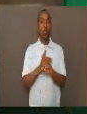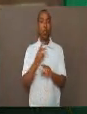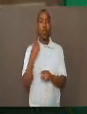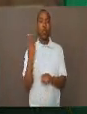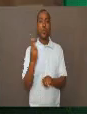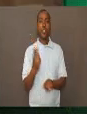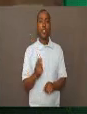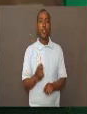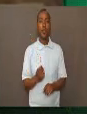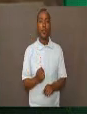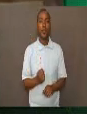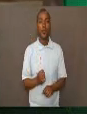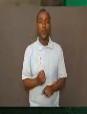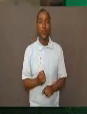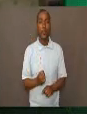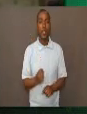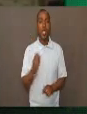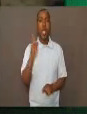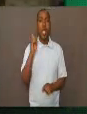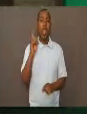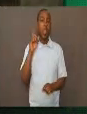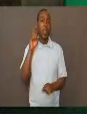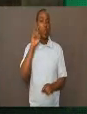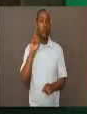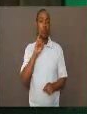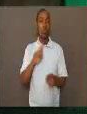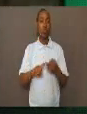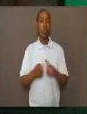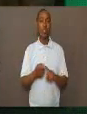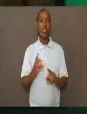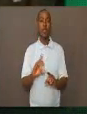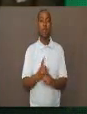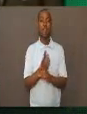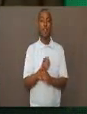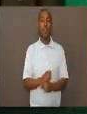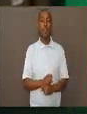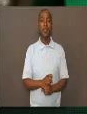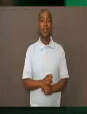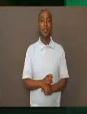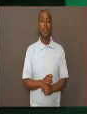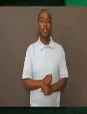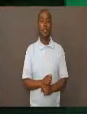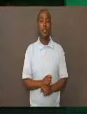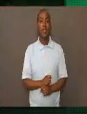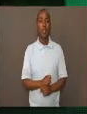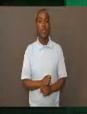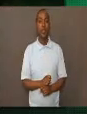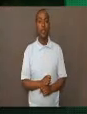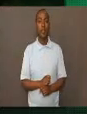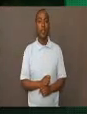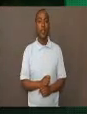staying faithful to one partner, not having sex with people who